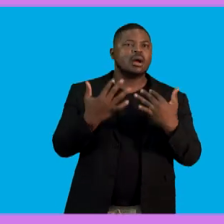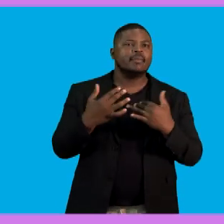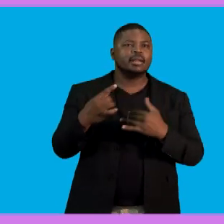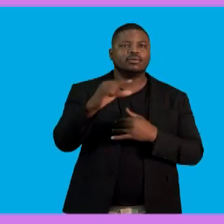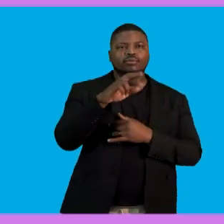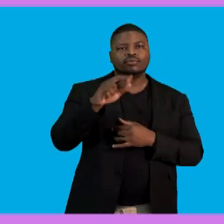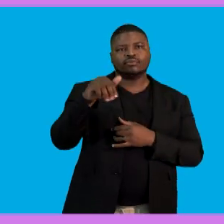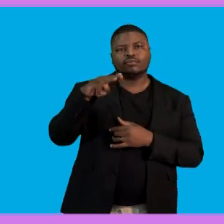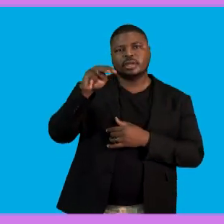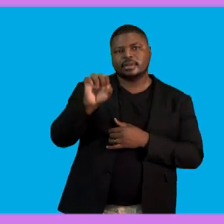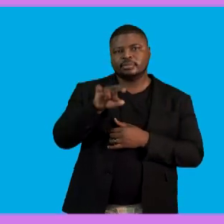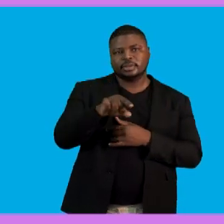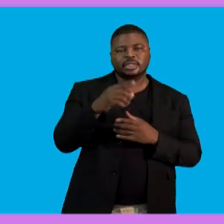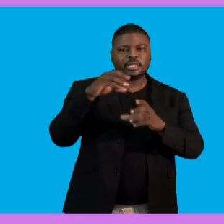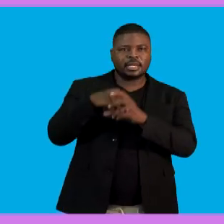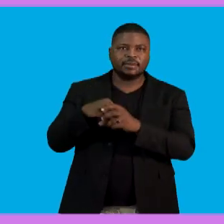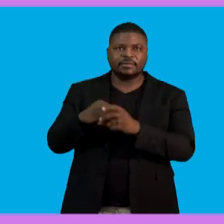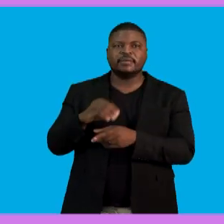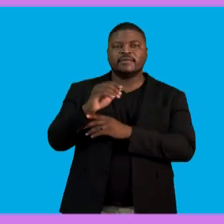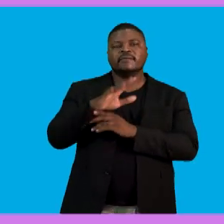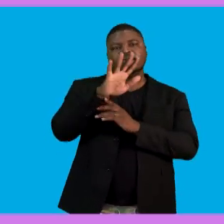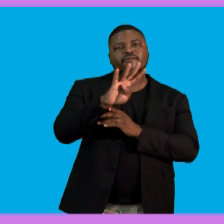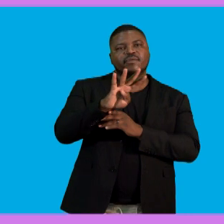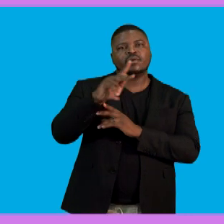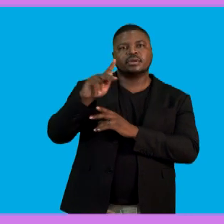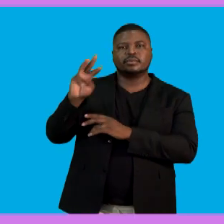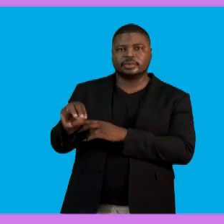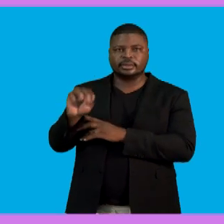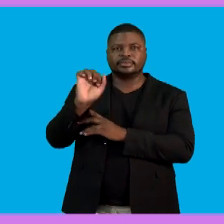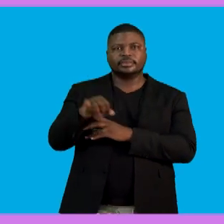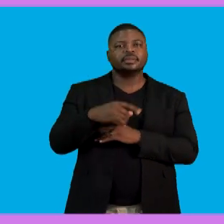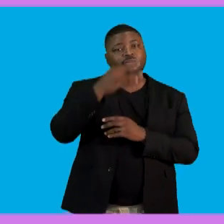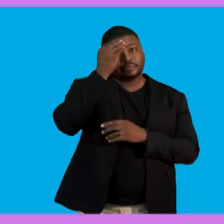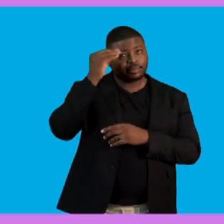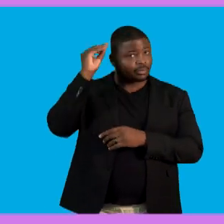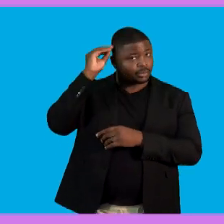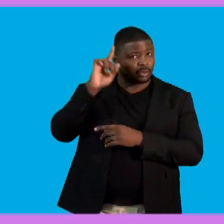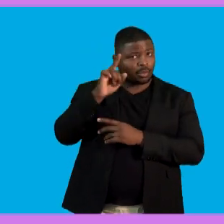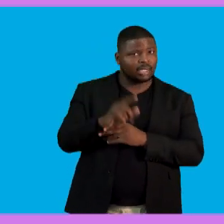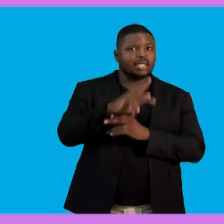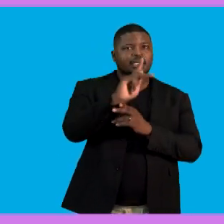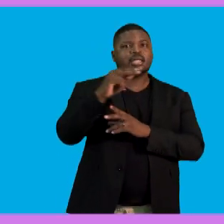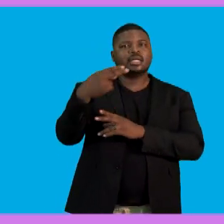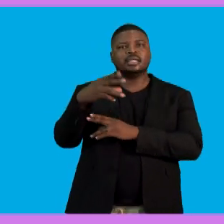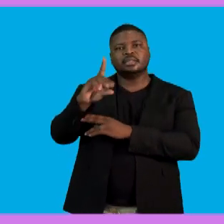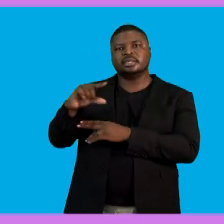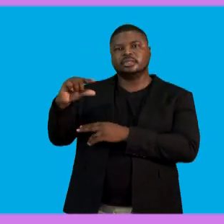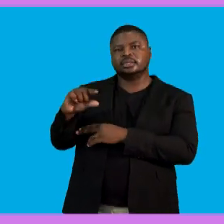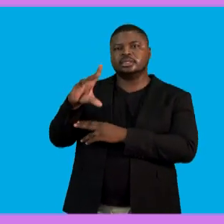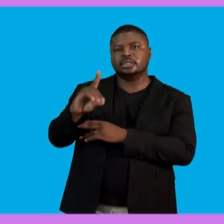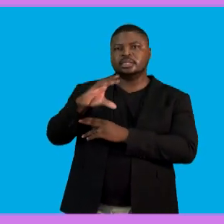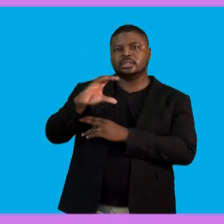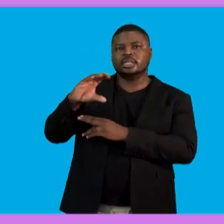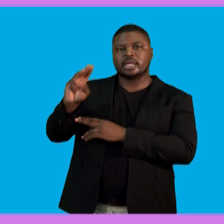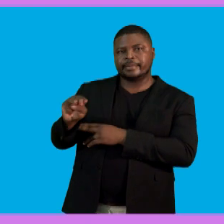4 kilograms? You write your KK again. You say KK hates doing geography during cold